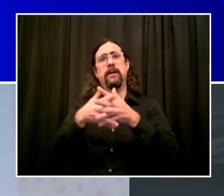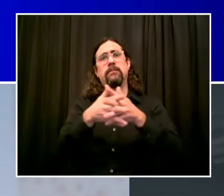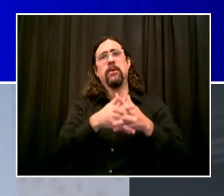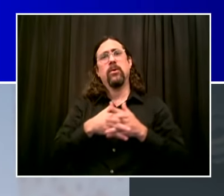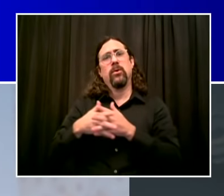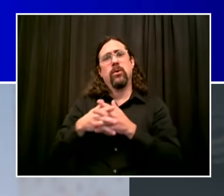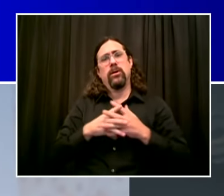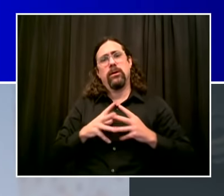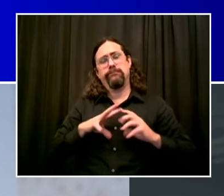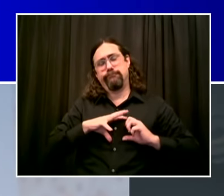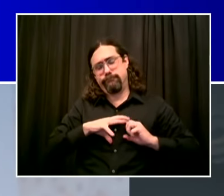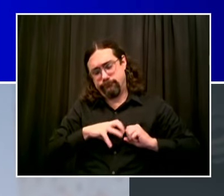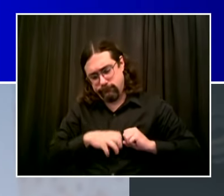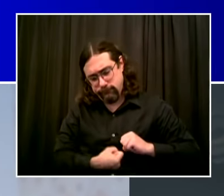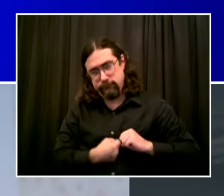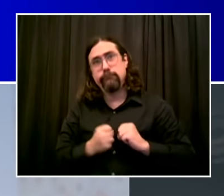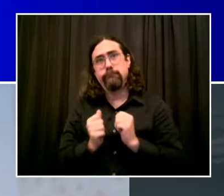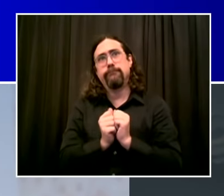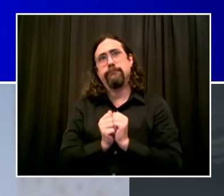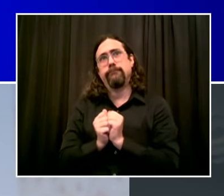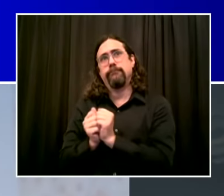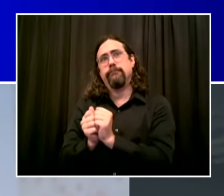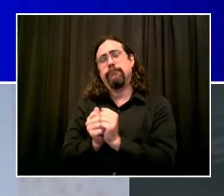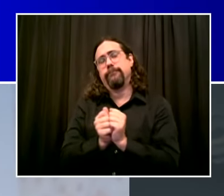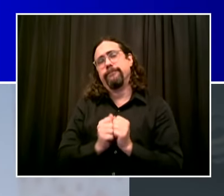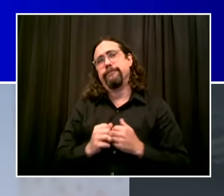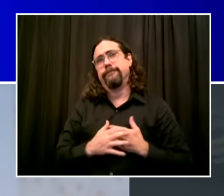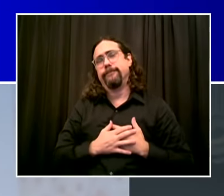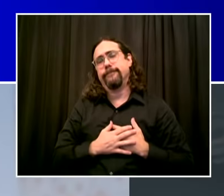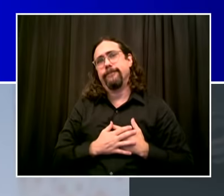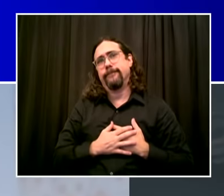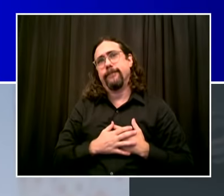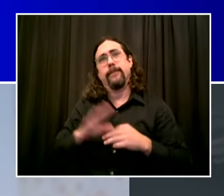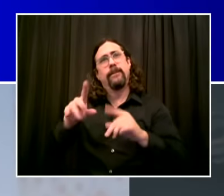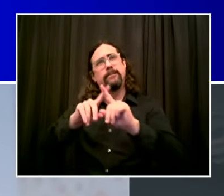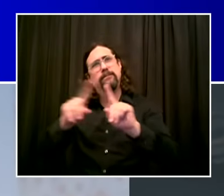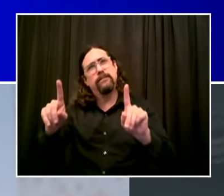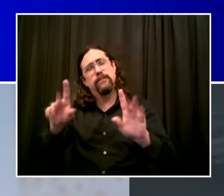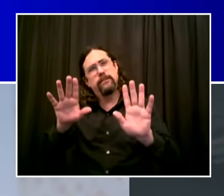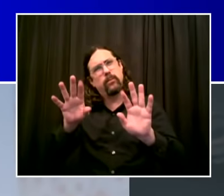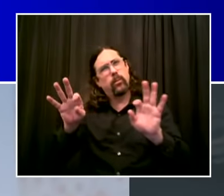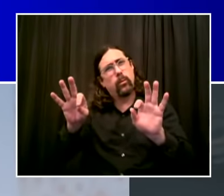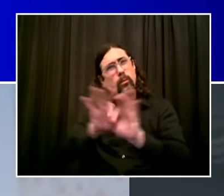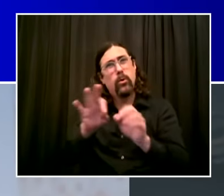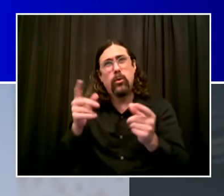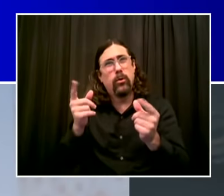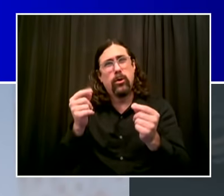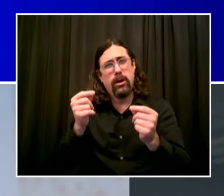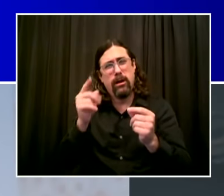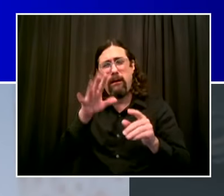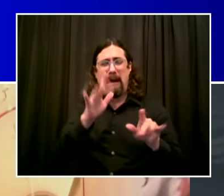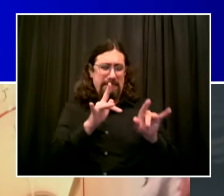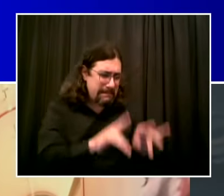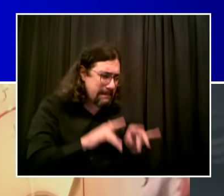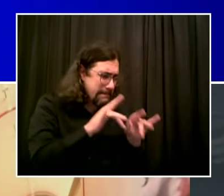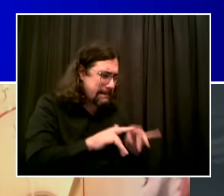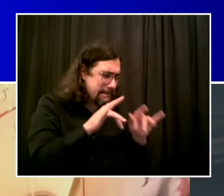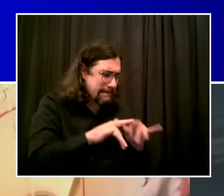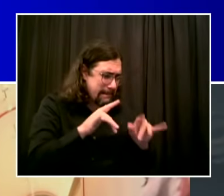make better. Now, a few months back in December, I had an incredible honor with my family of spending time